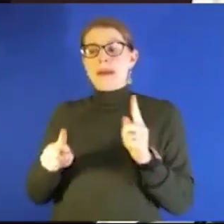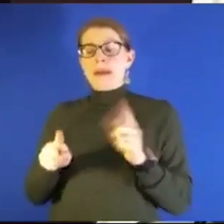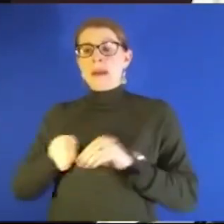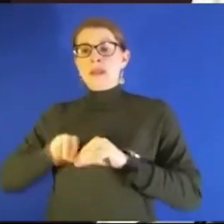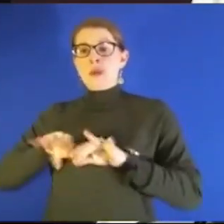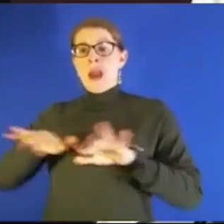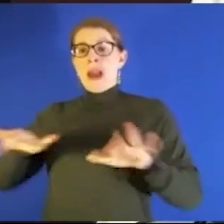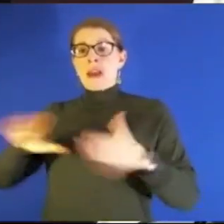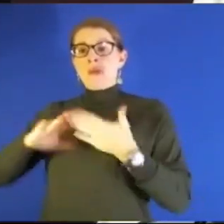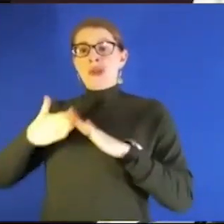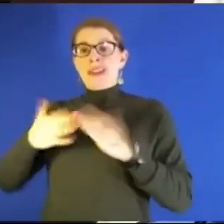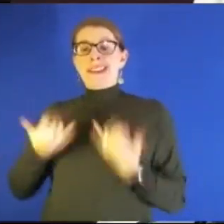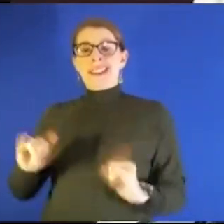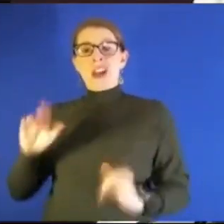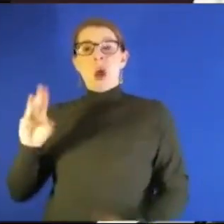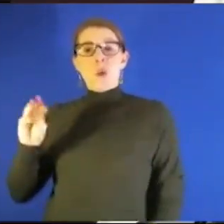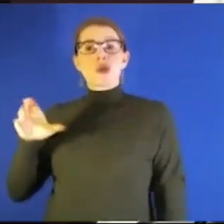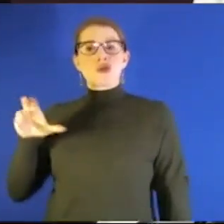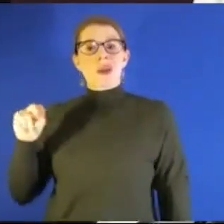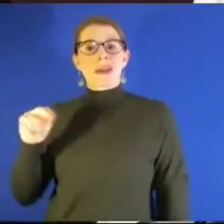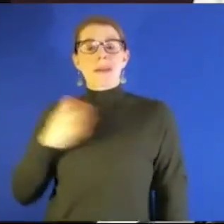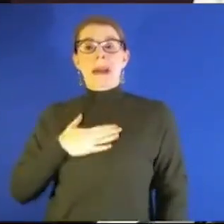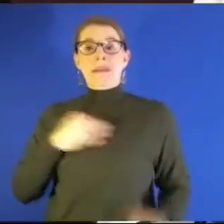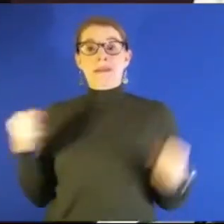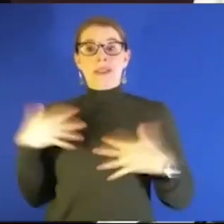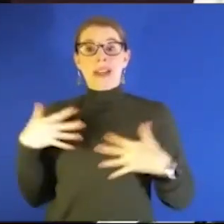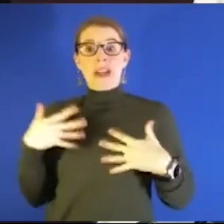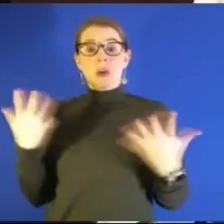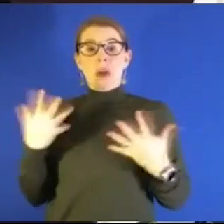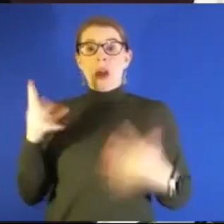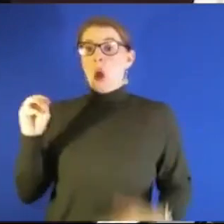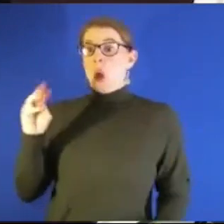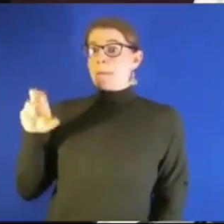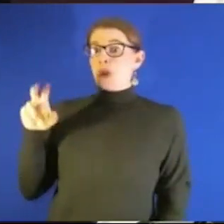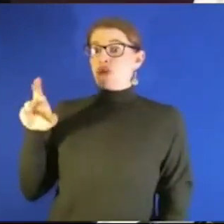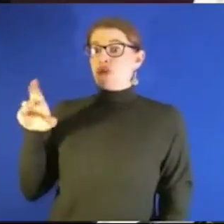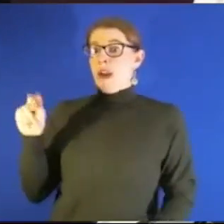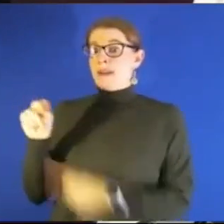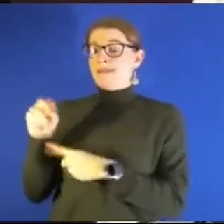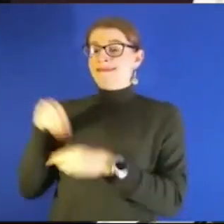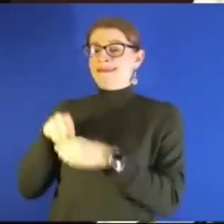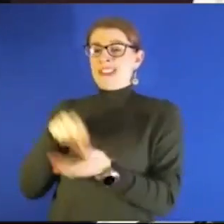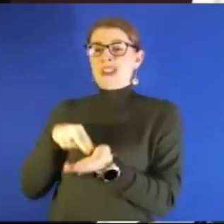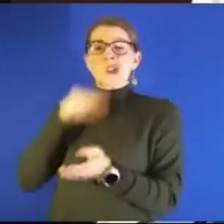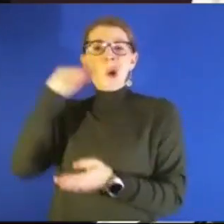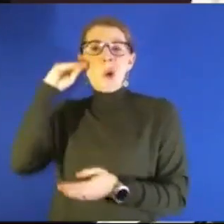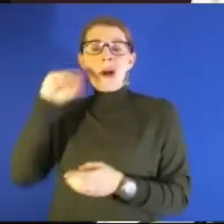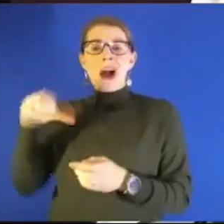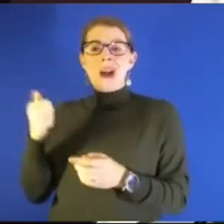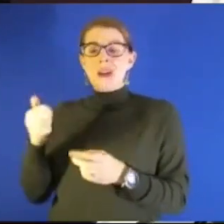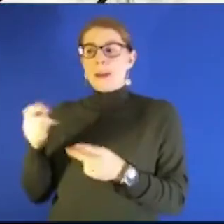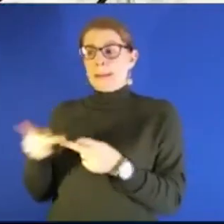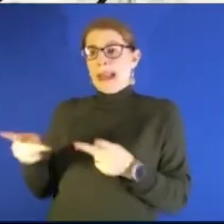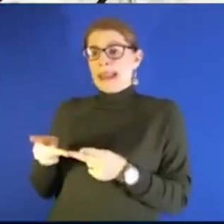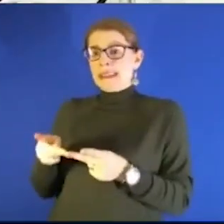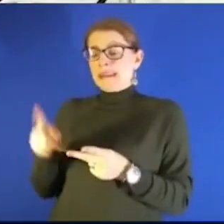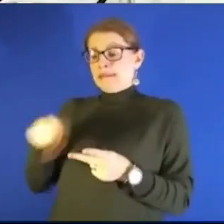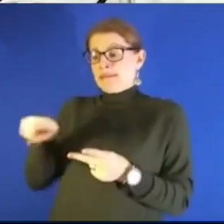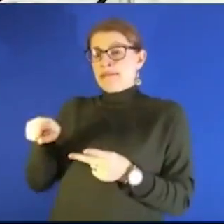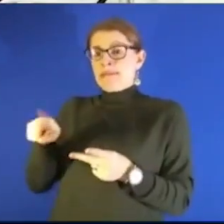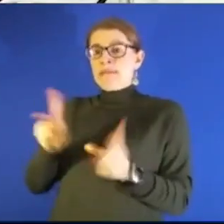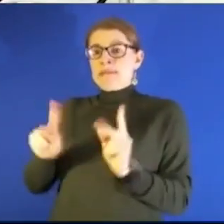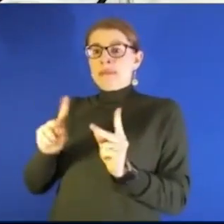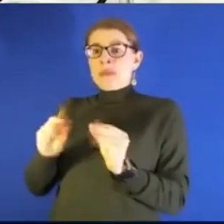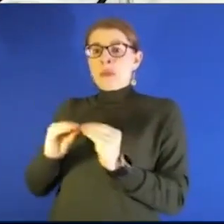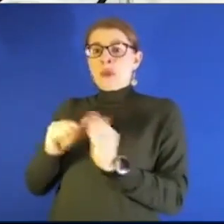still Omicron. Yeah. My fear is what's going to happen with all the Omicron inside nursing homes and some of these other places where folks are more vulnerable. Yeah, exactly. And I think if you were talking